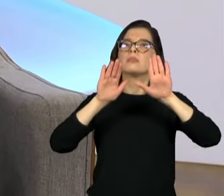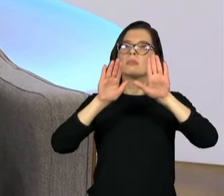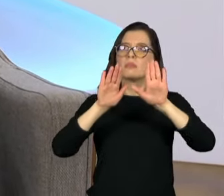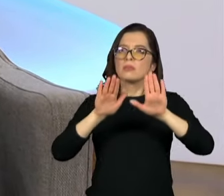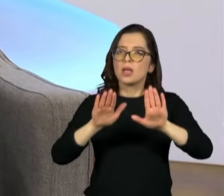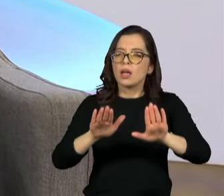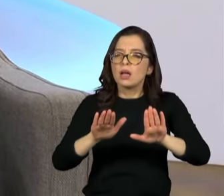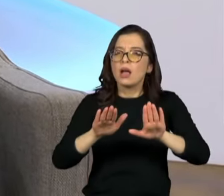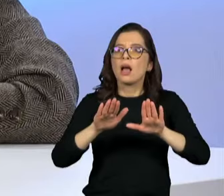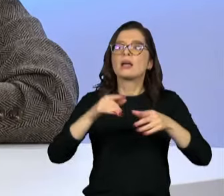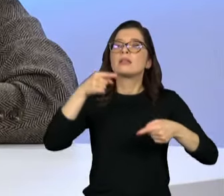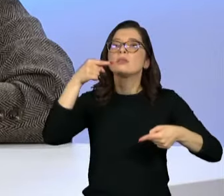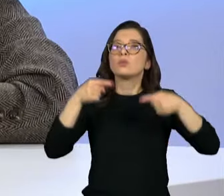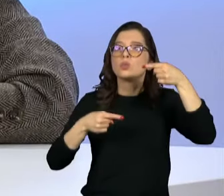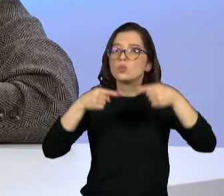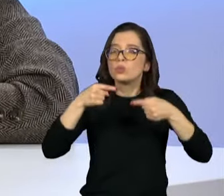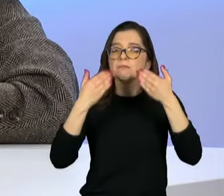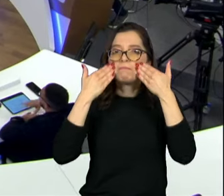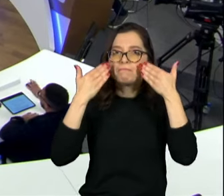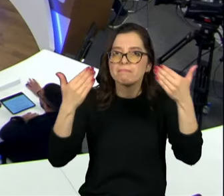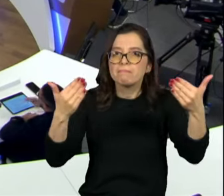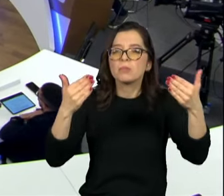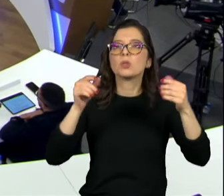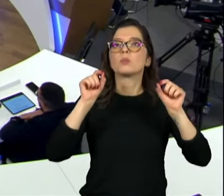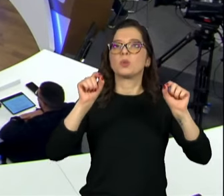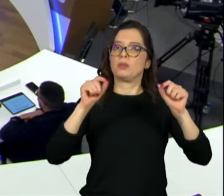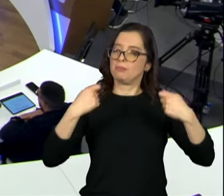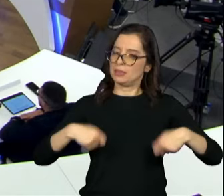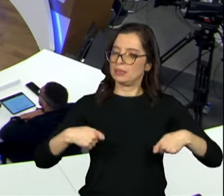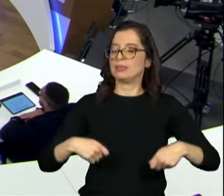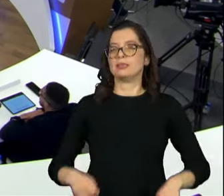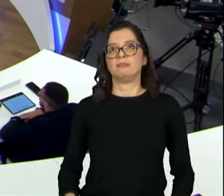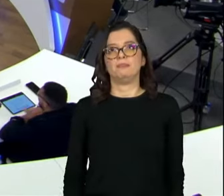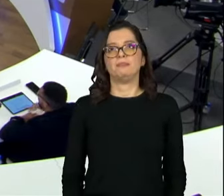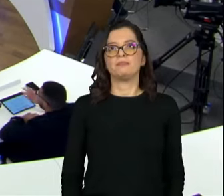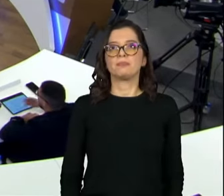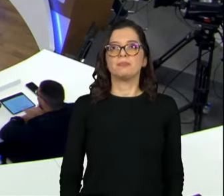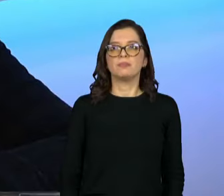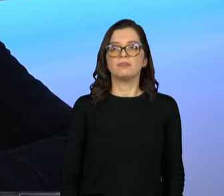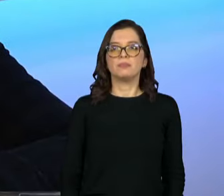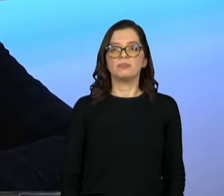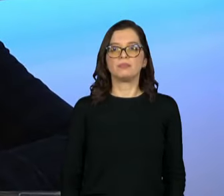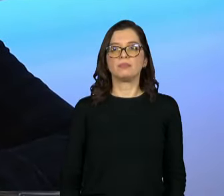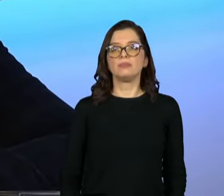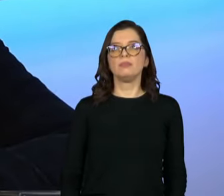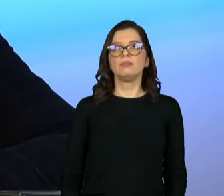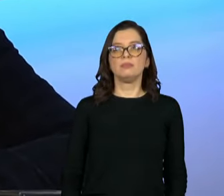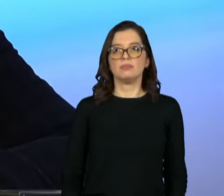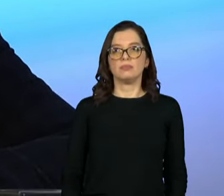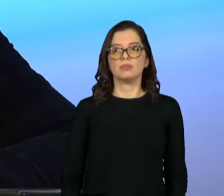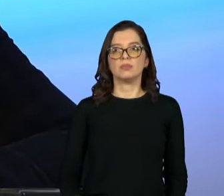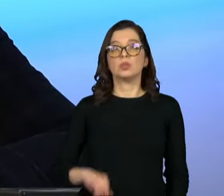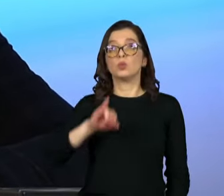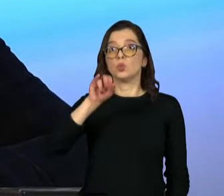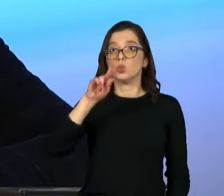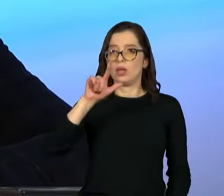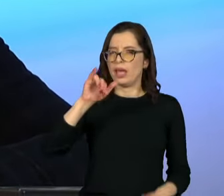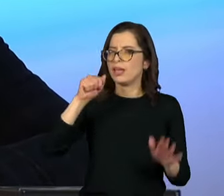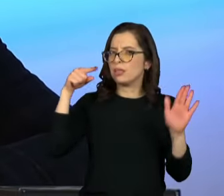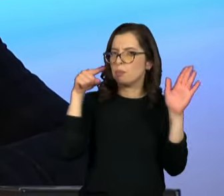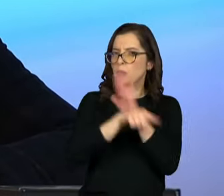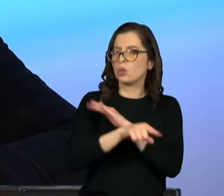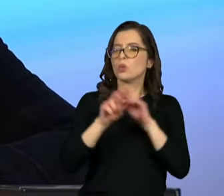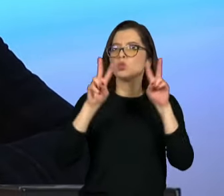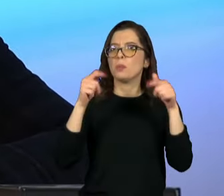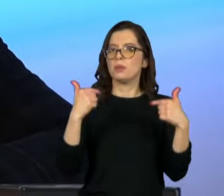the beginning of a public debate. Professor, a Juliana fez uma pergunta sobre trabalho e quase roubou minha pergunta.